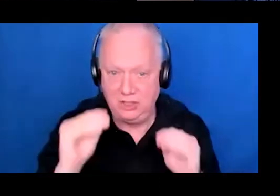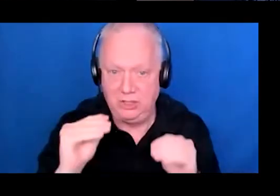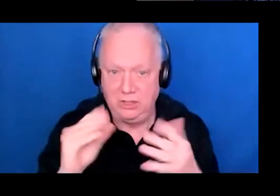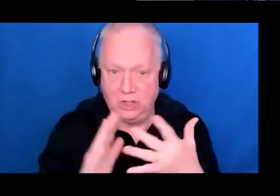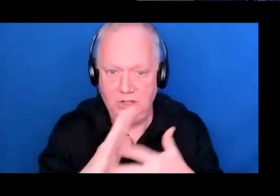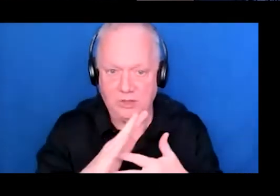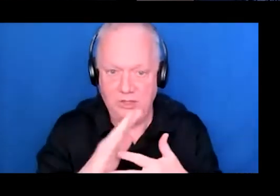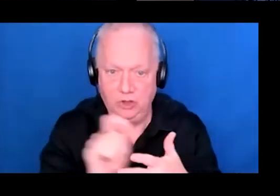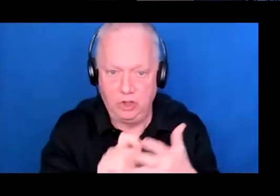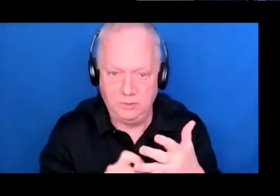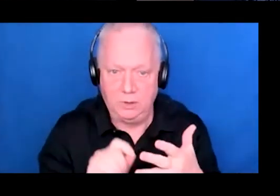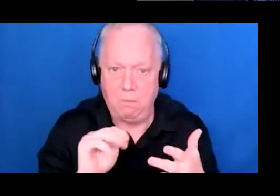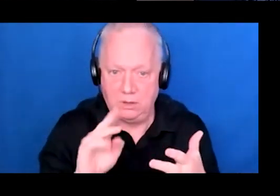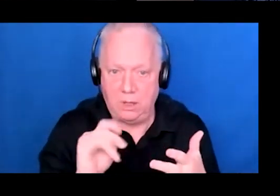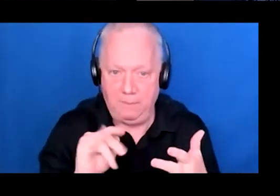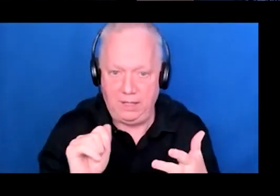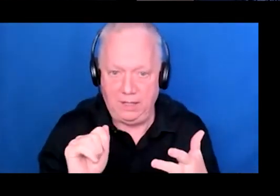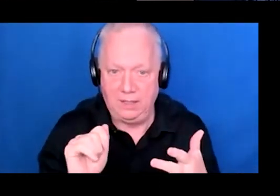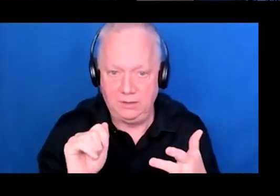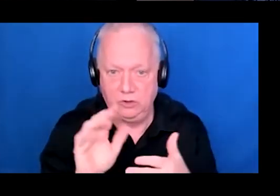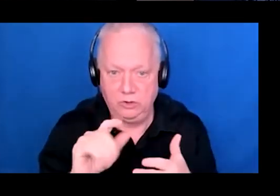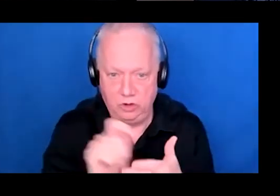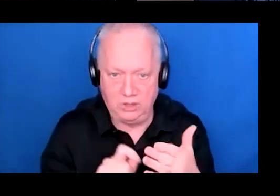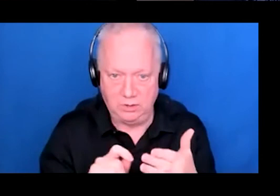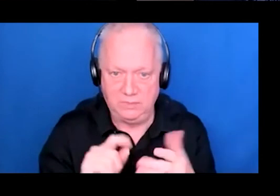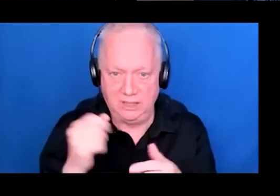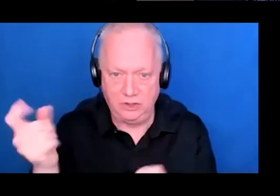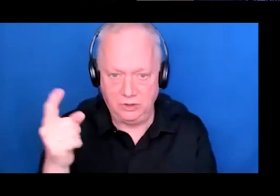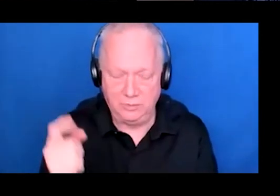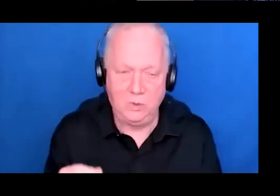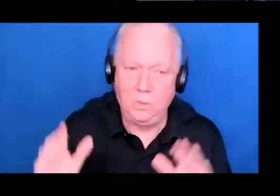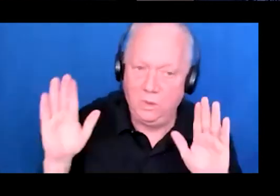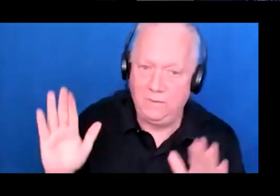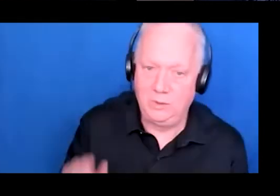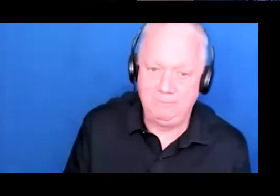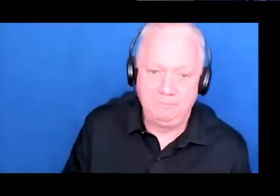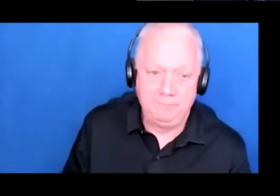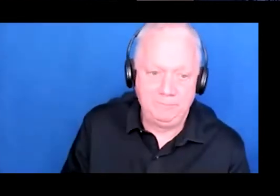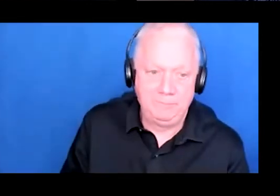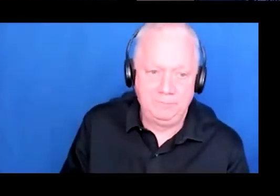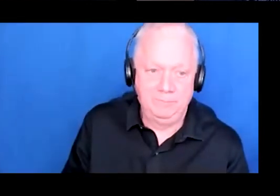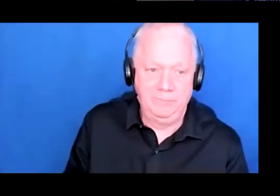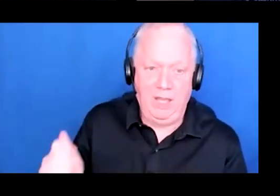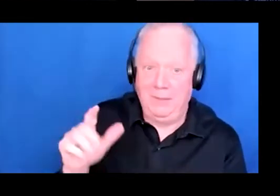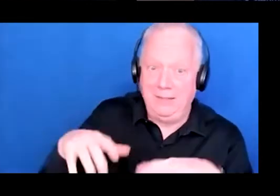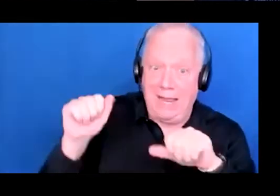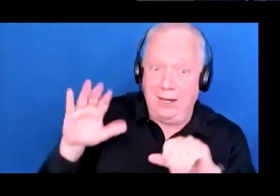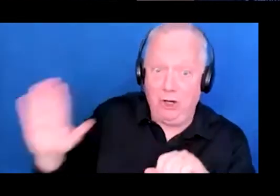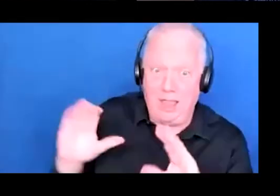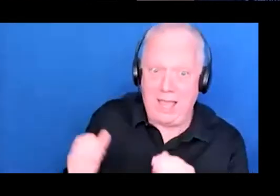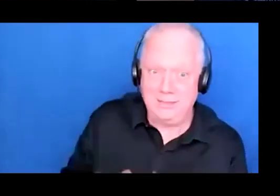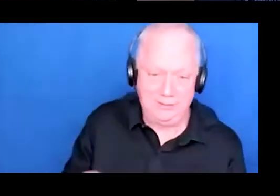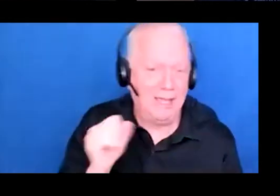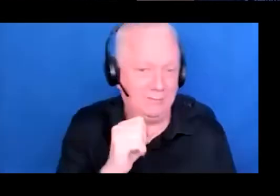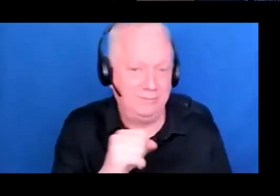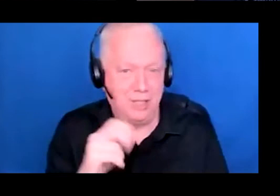undergraduates journalism, multimedia journalism next year. So wonderful. So everybody take Sachi's class. Yes. Yeah.